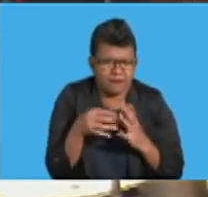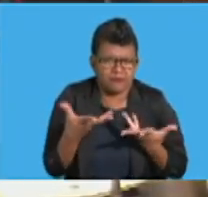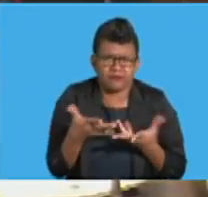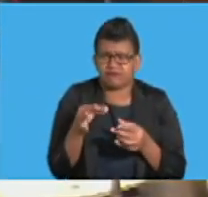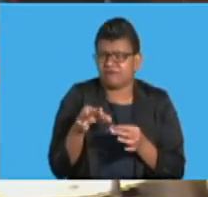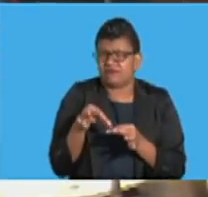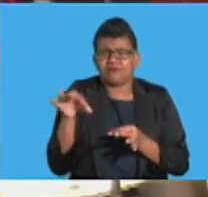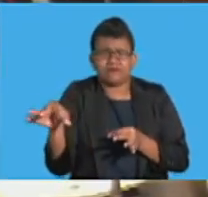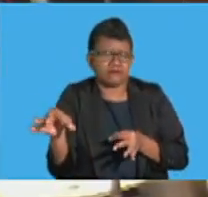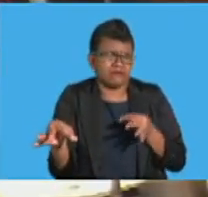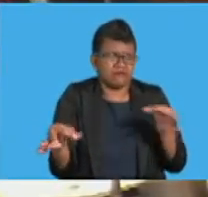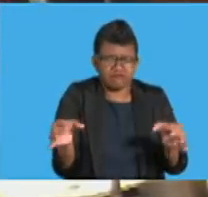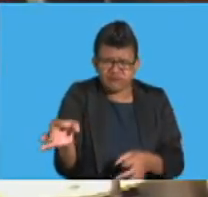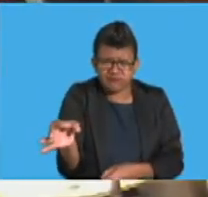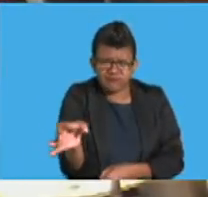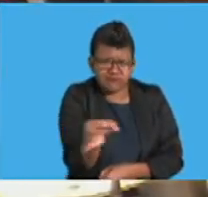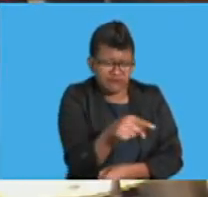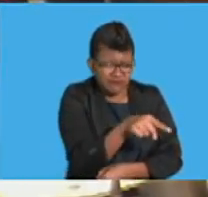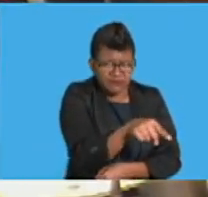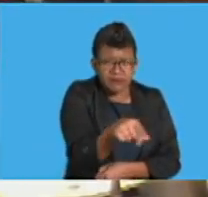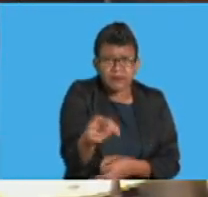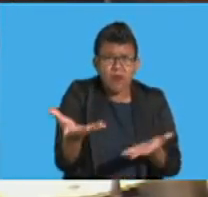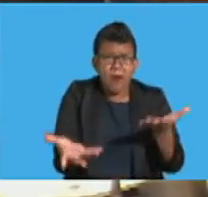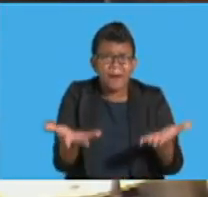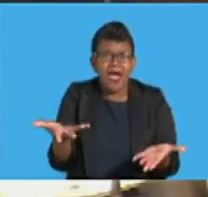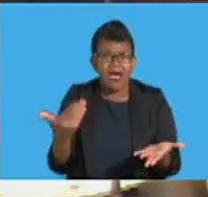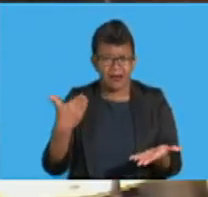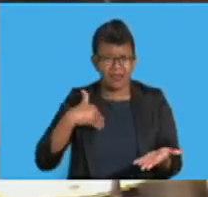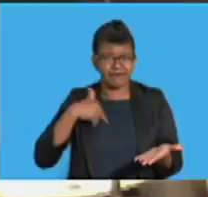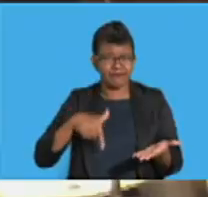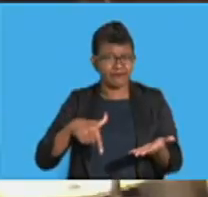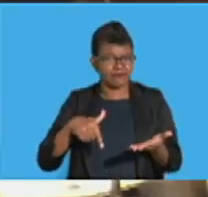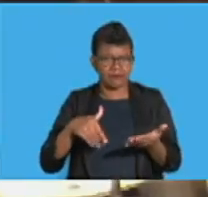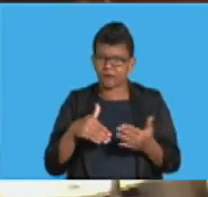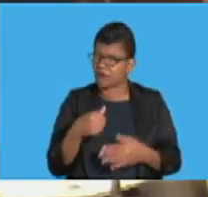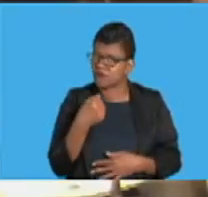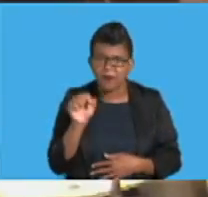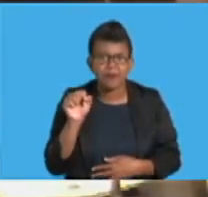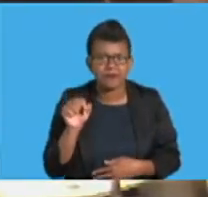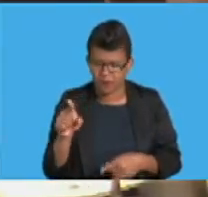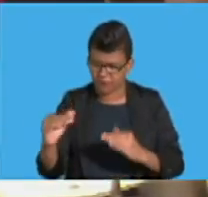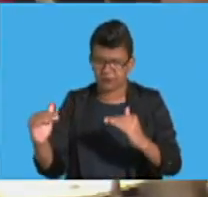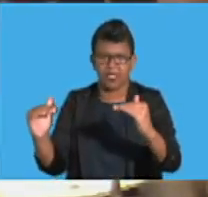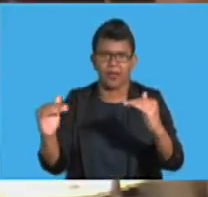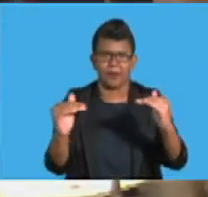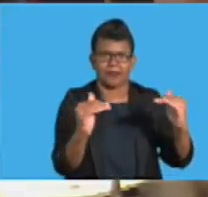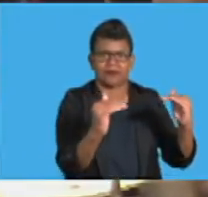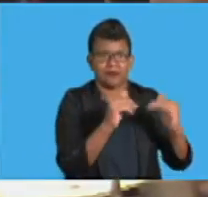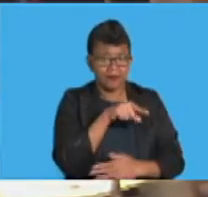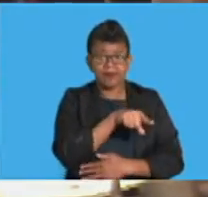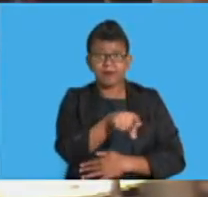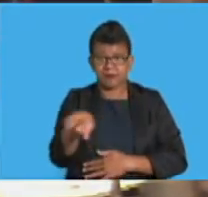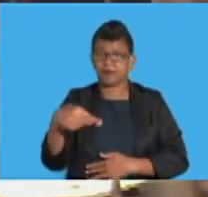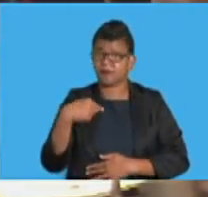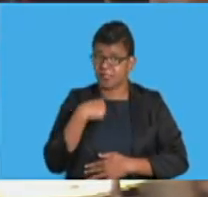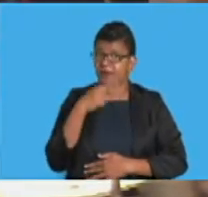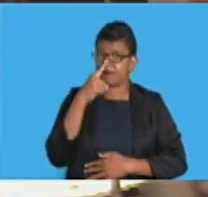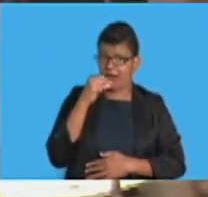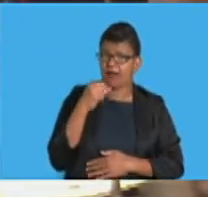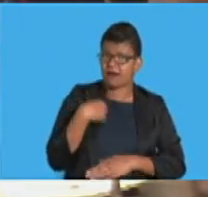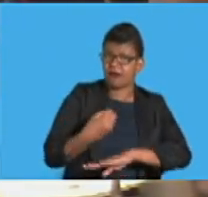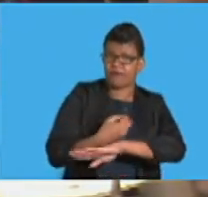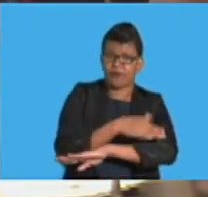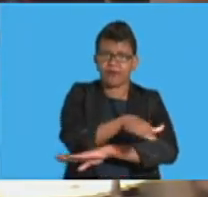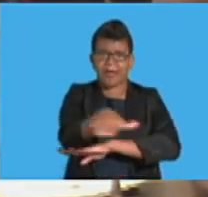and cities. We are legends for them, only if we leave a legacy of which they can be proud